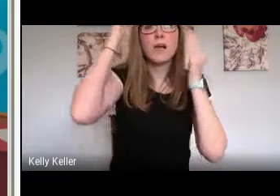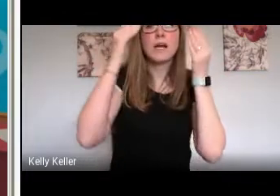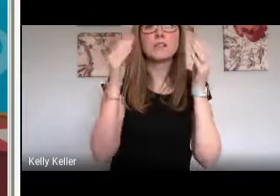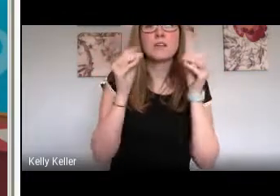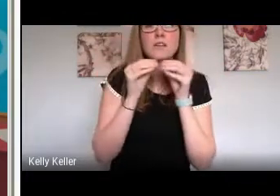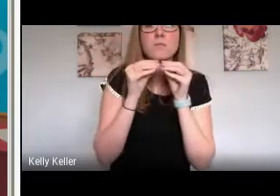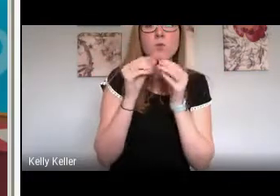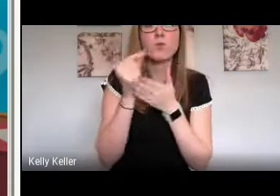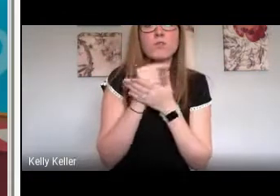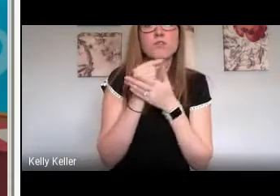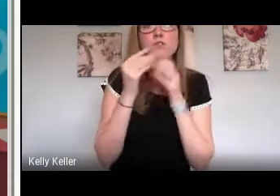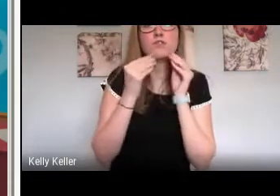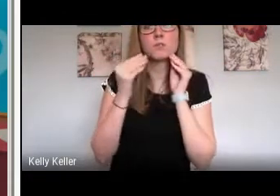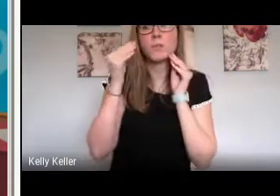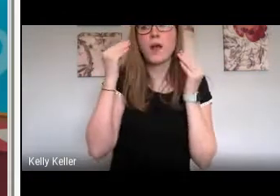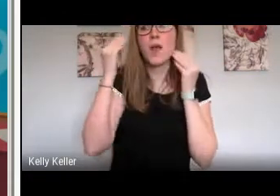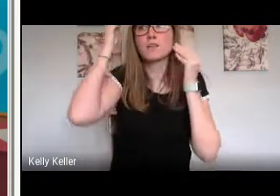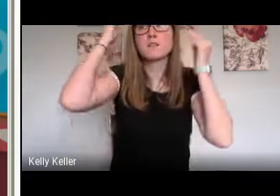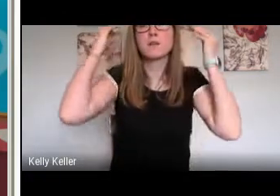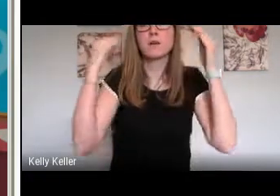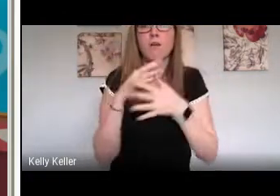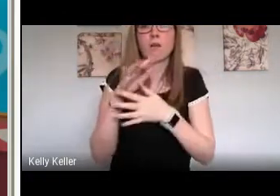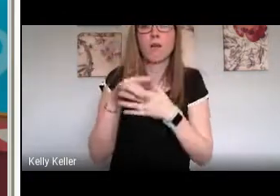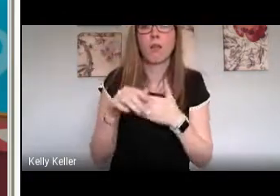that she blocks the more the glue spreads